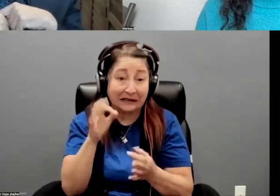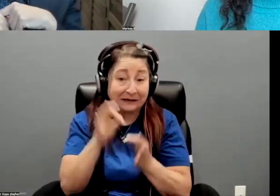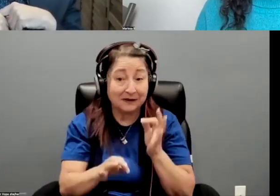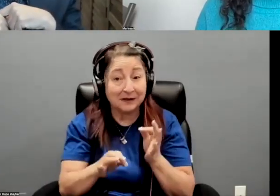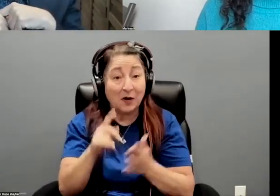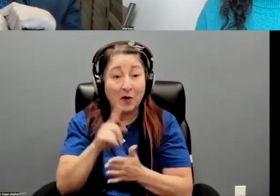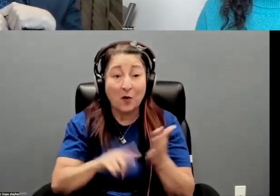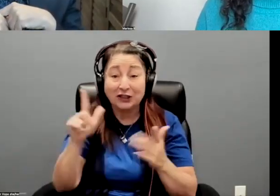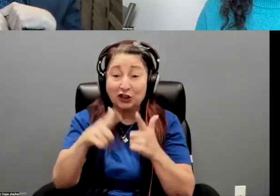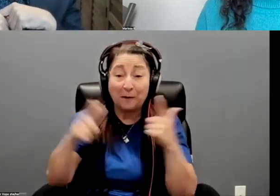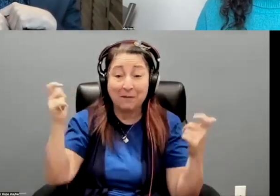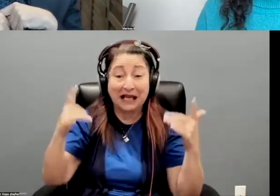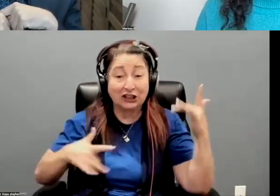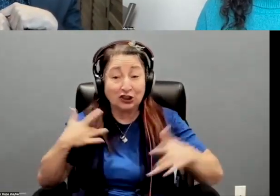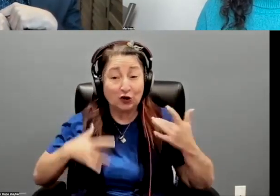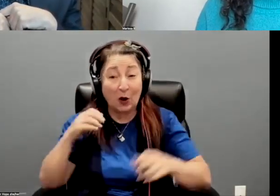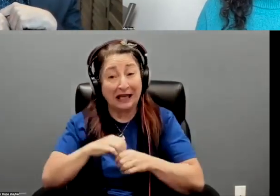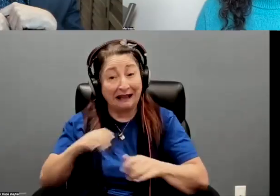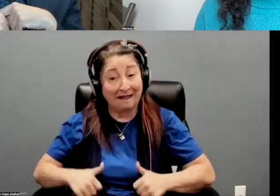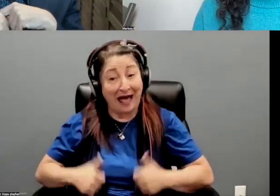is your biggest joy in life?